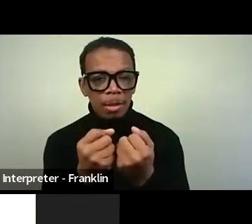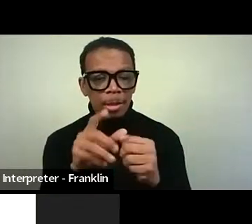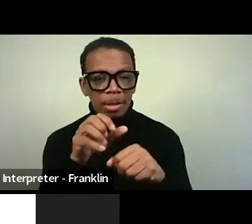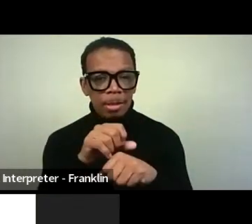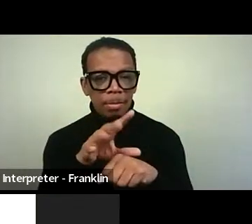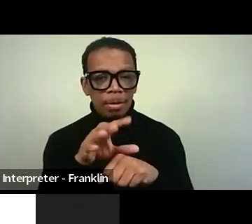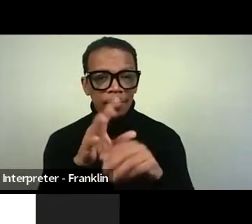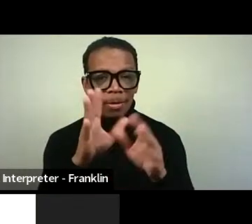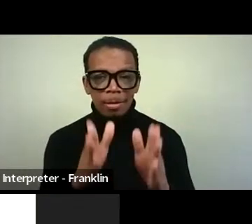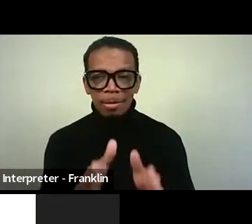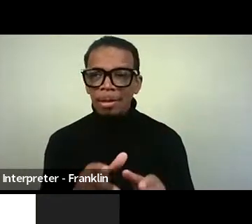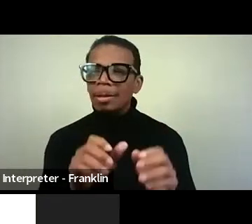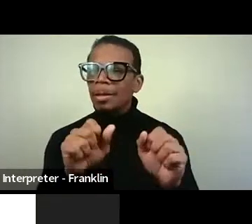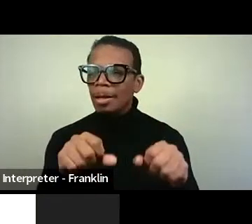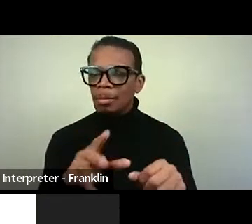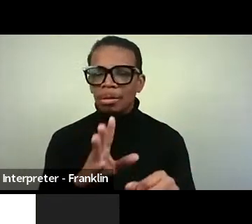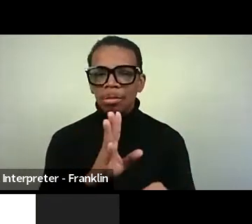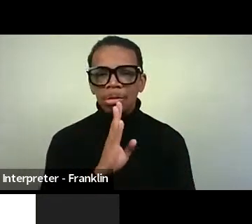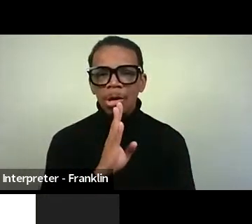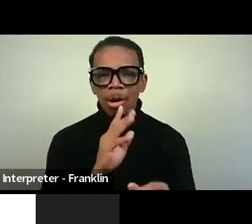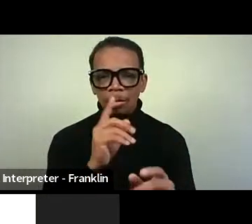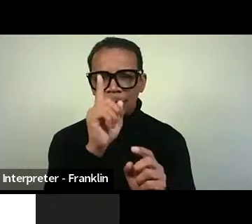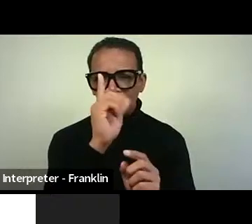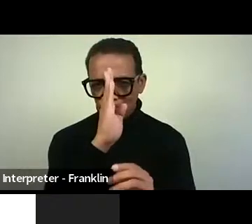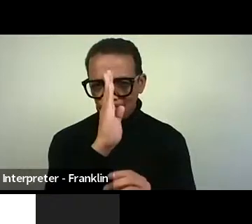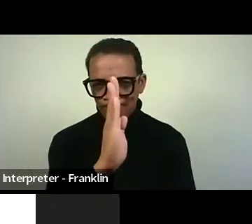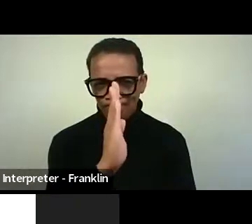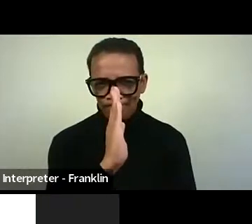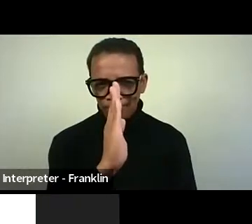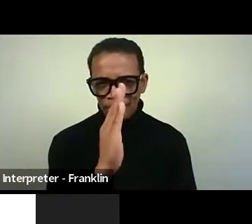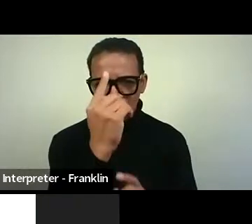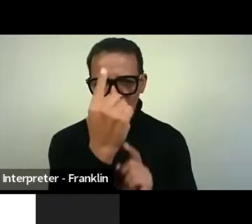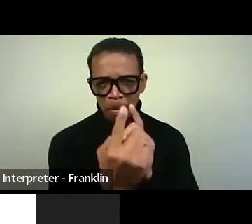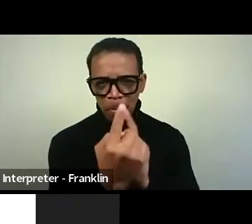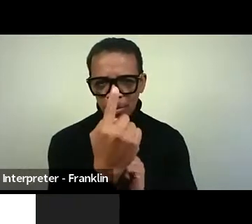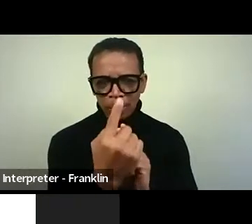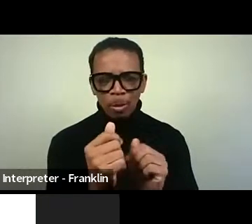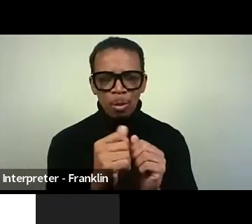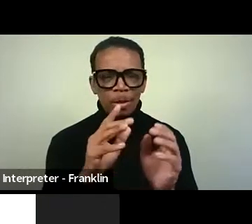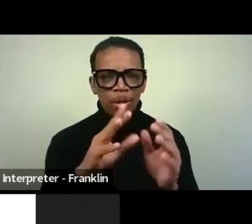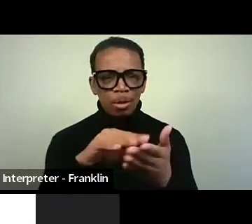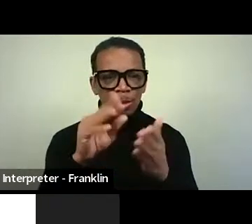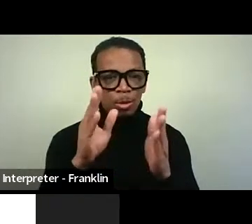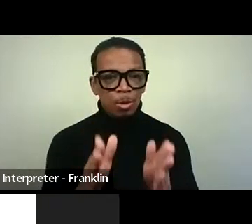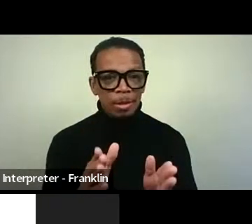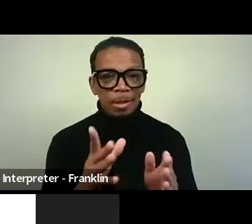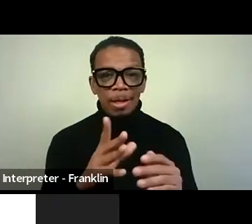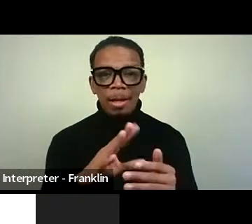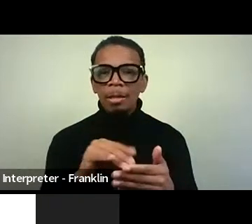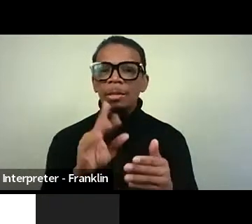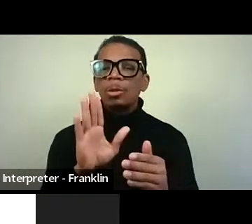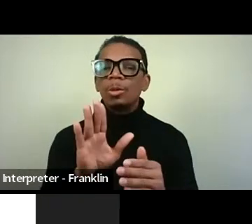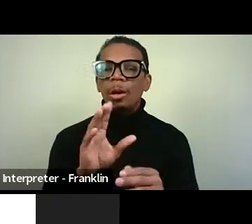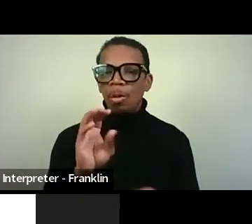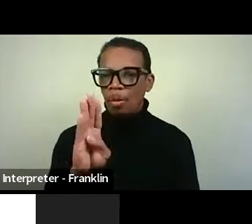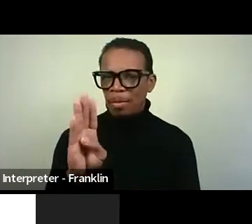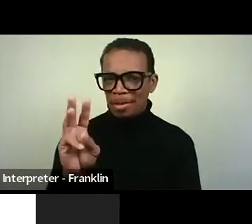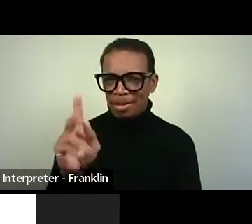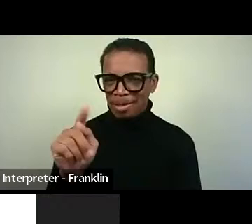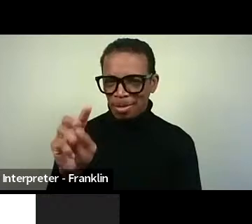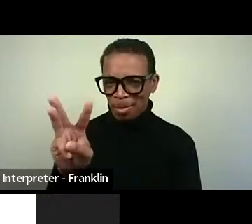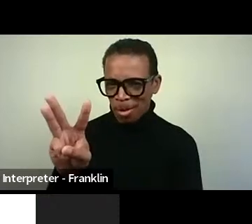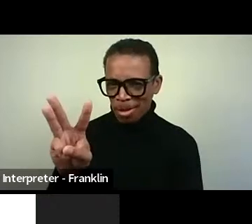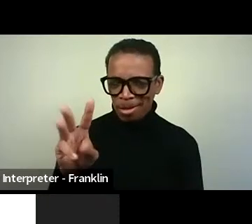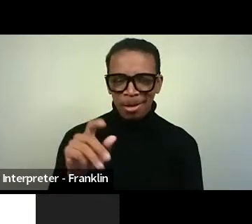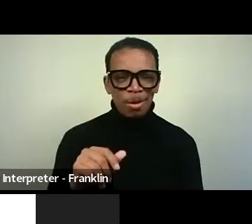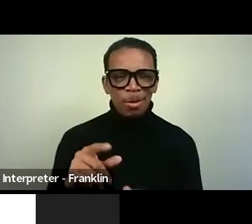that were able to talk directly with the students about unpacking this. And the students, oh, by the way, were